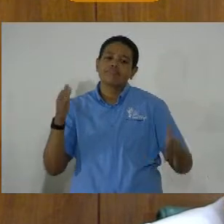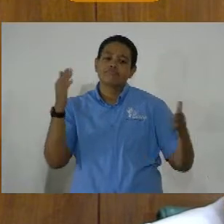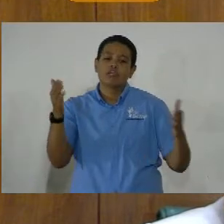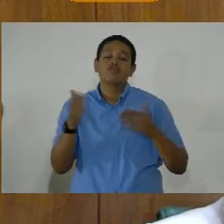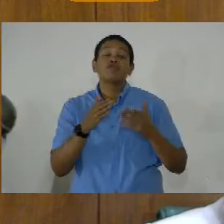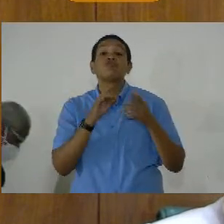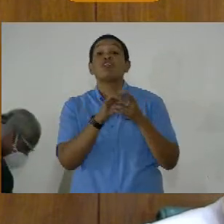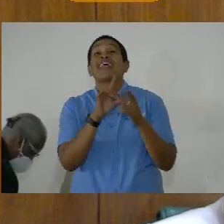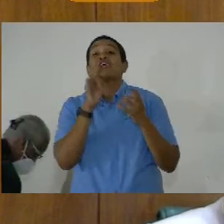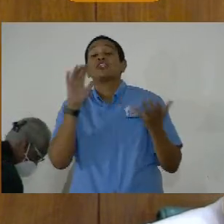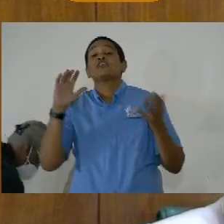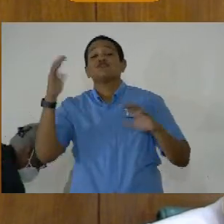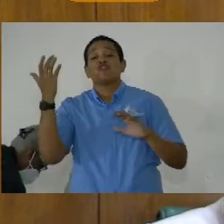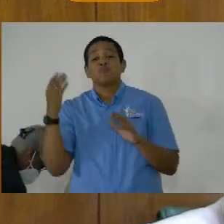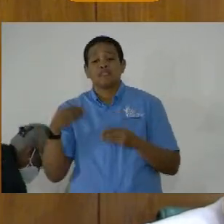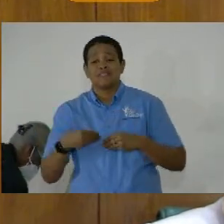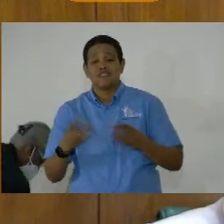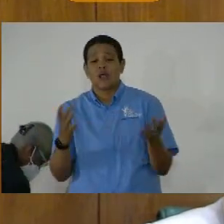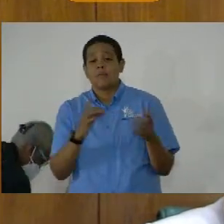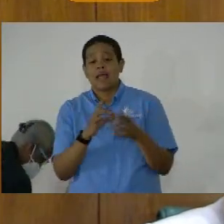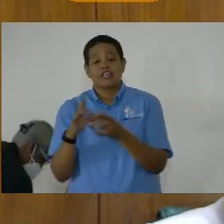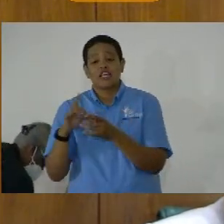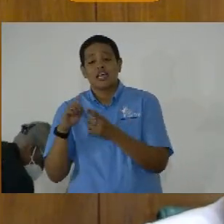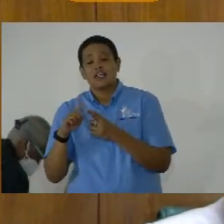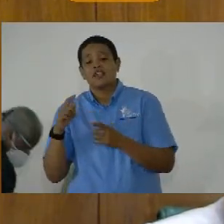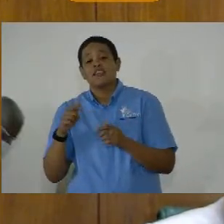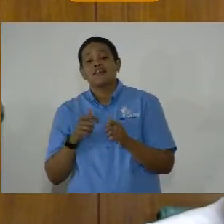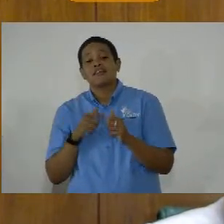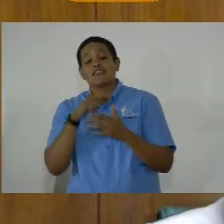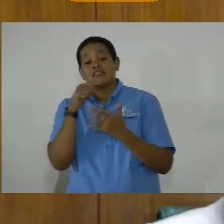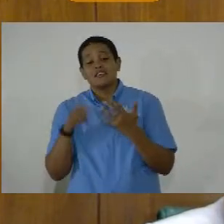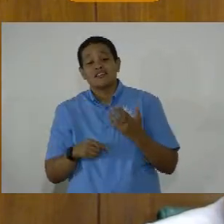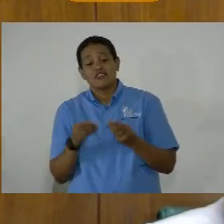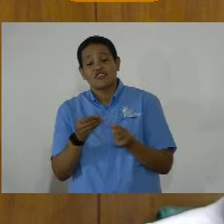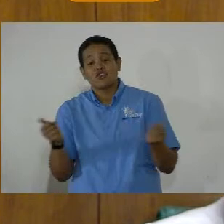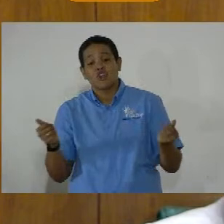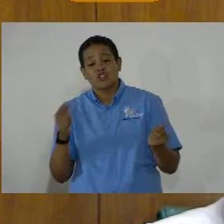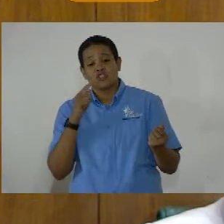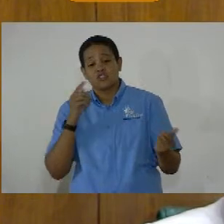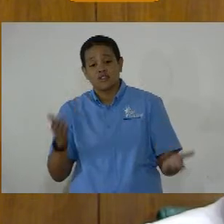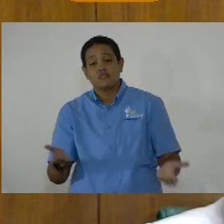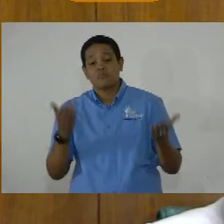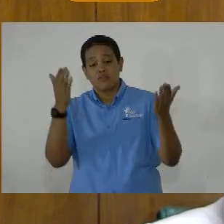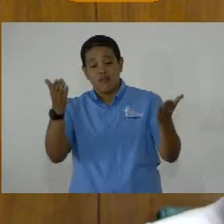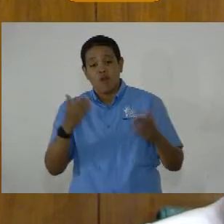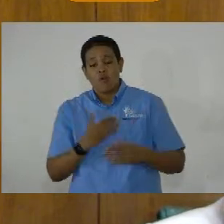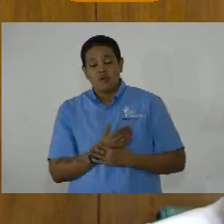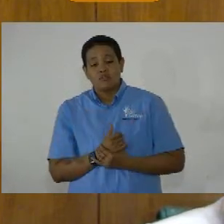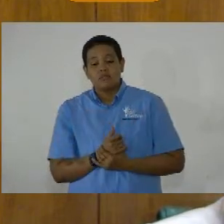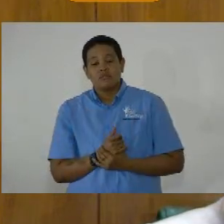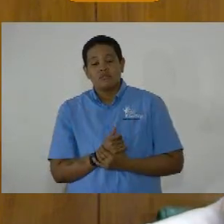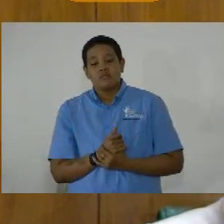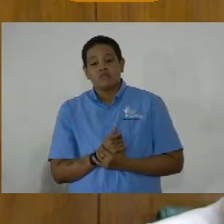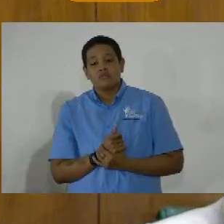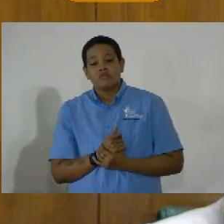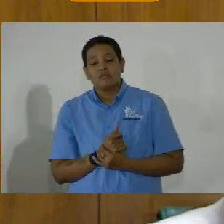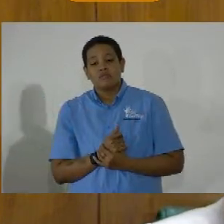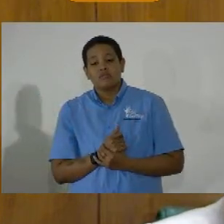Regarding the disrupted supply chain, the following solutions are being put forward.